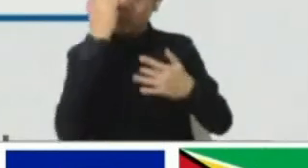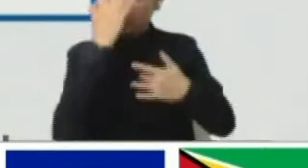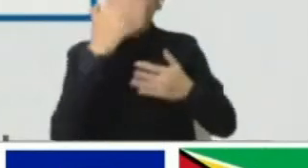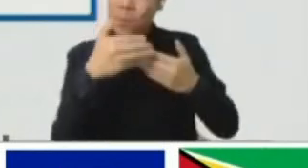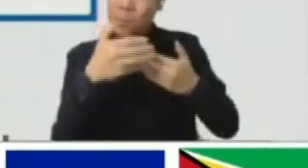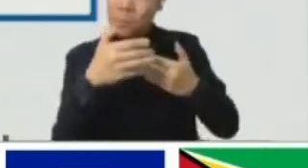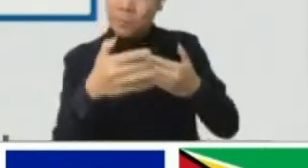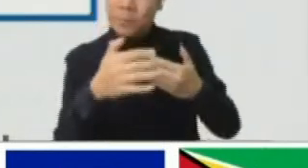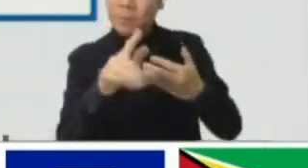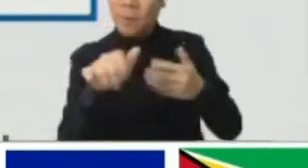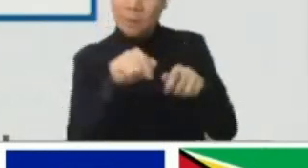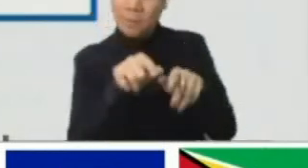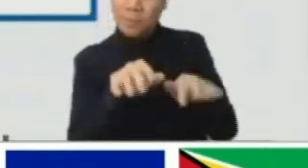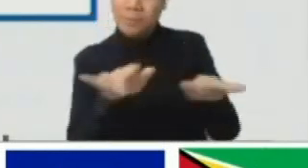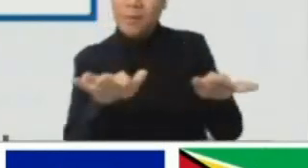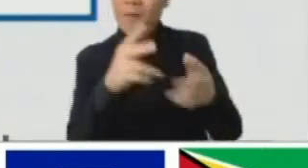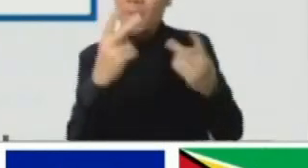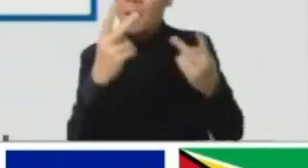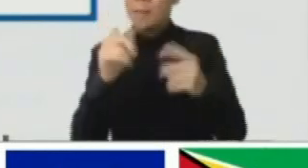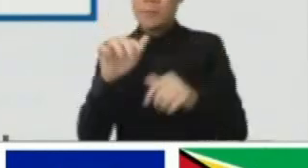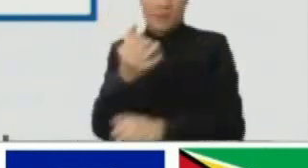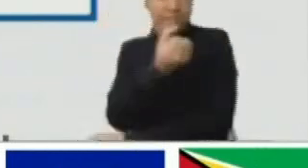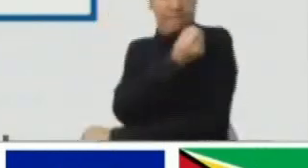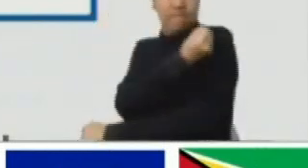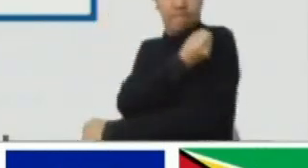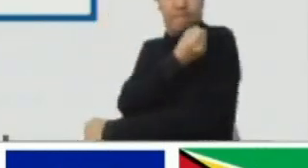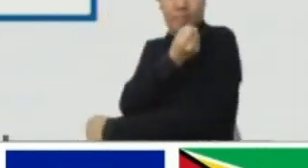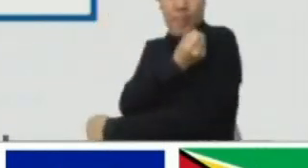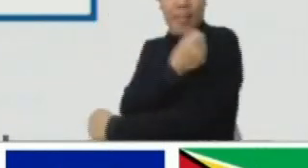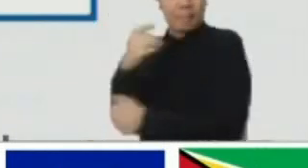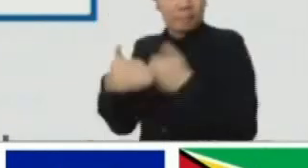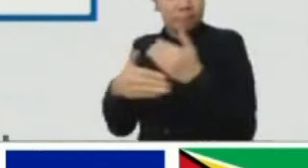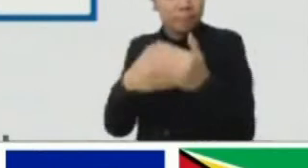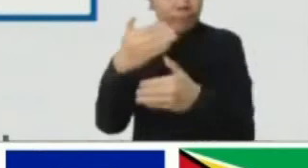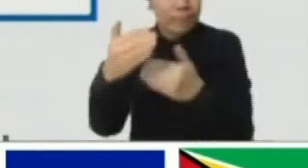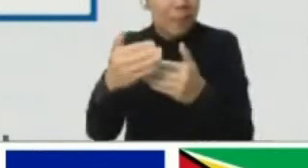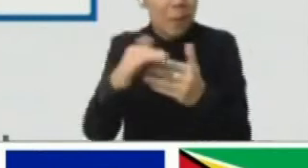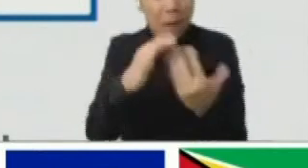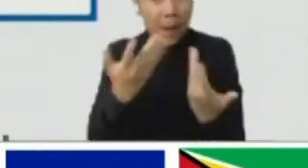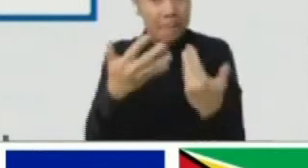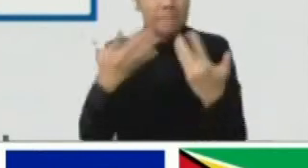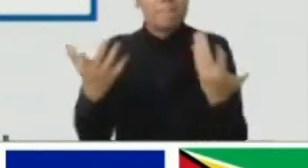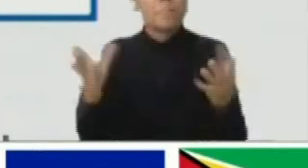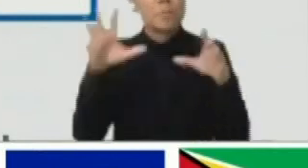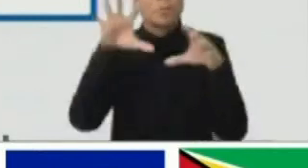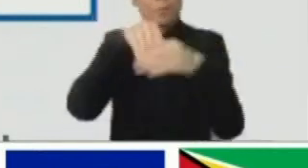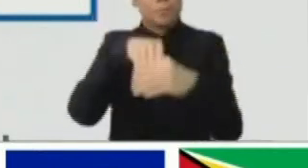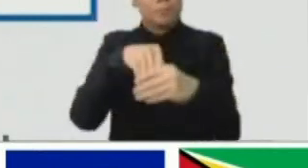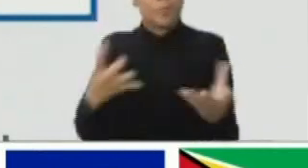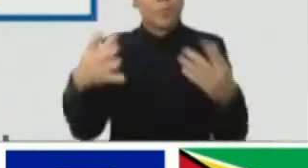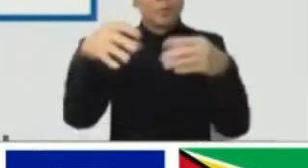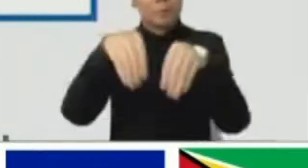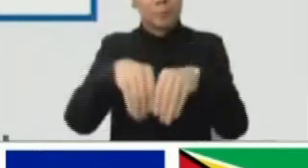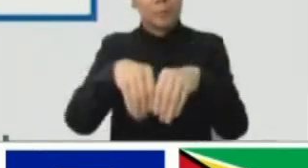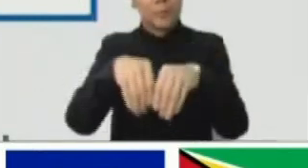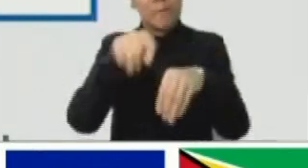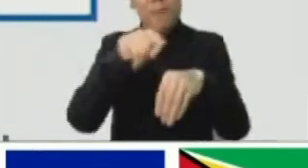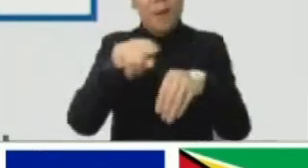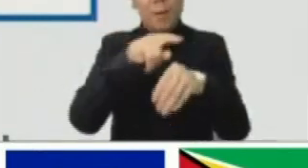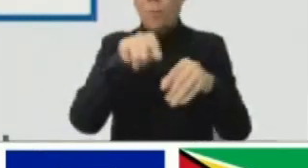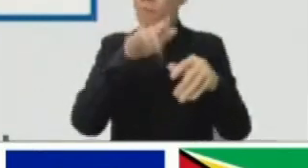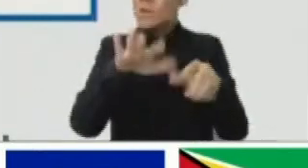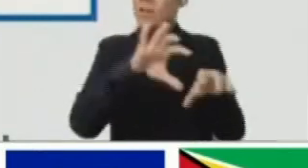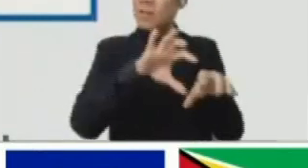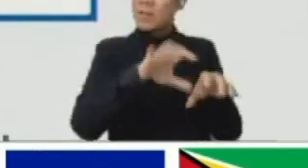the importance of ensuring pandemic preparedness is integrated into national disaster strategies across the